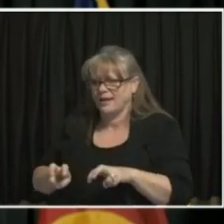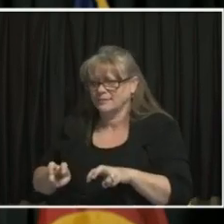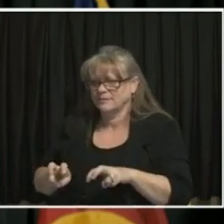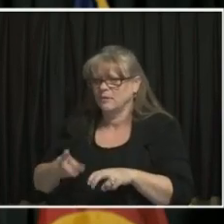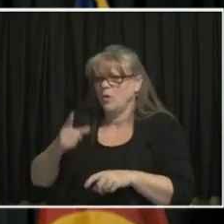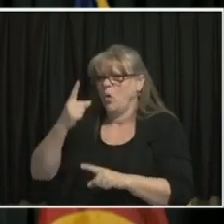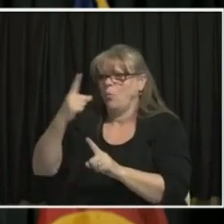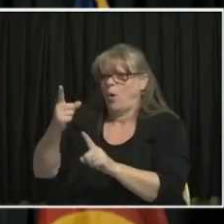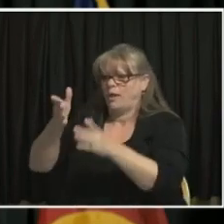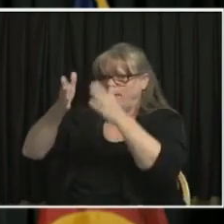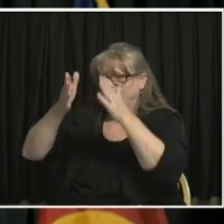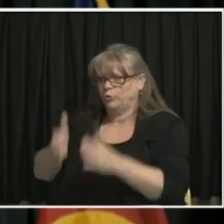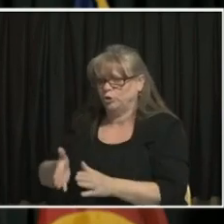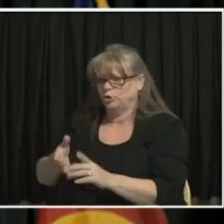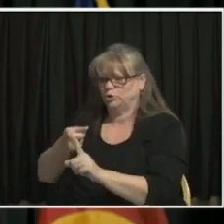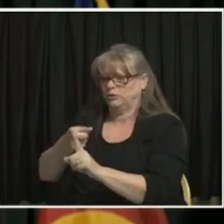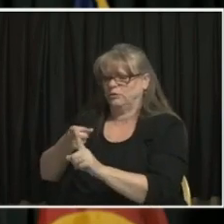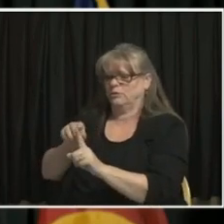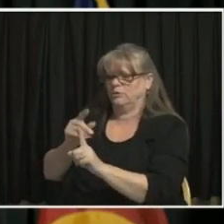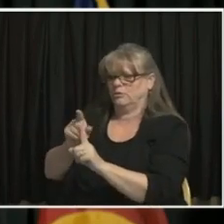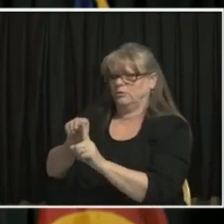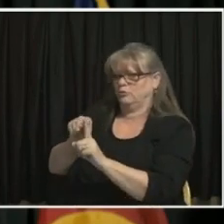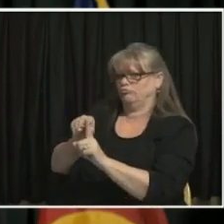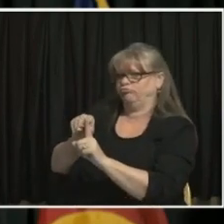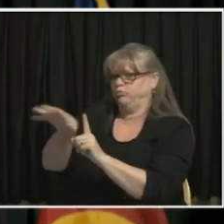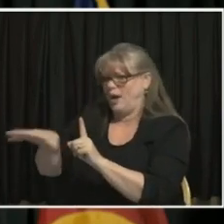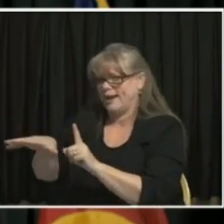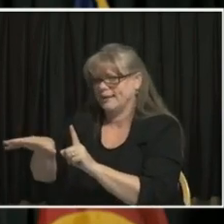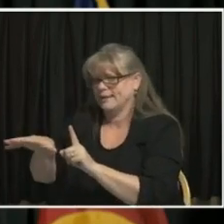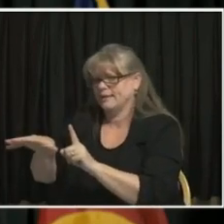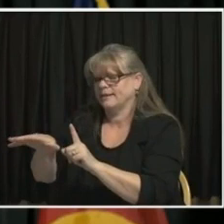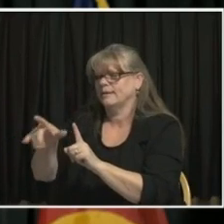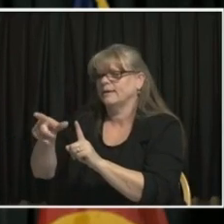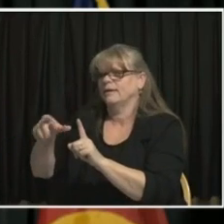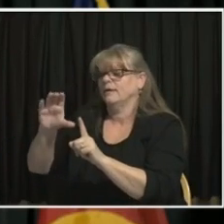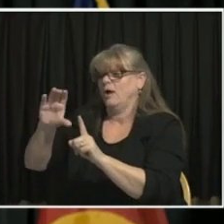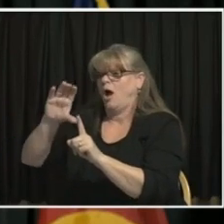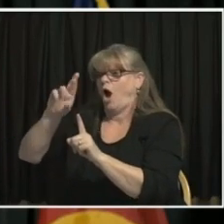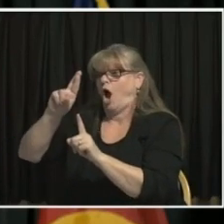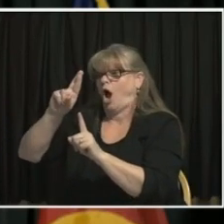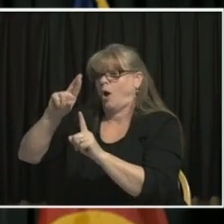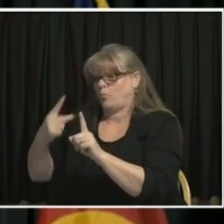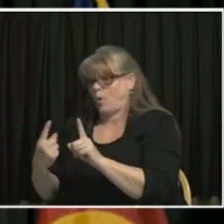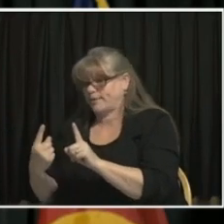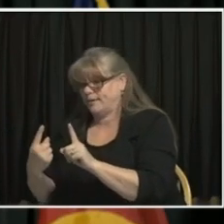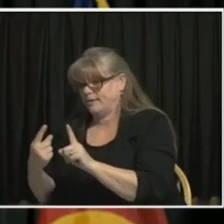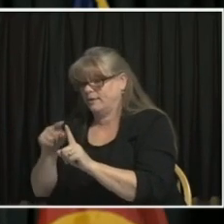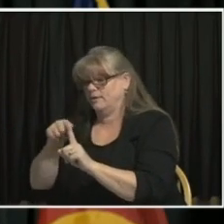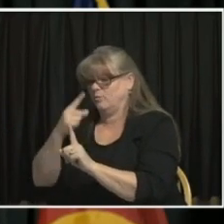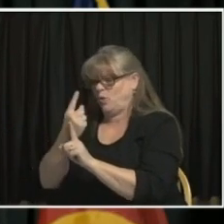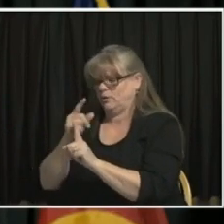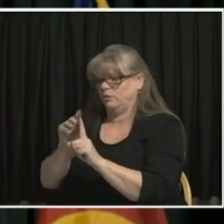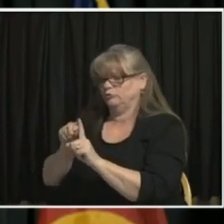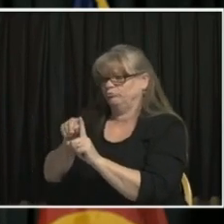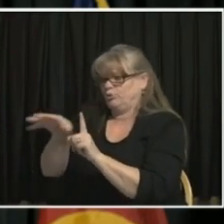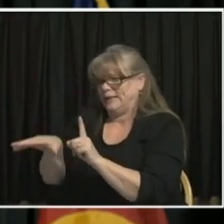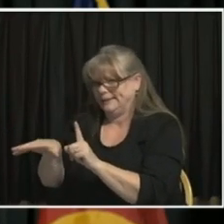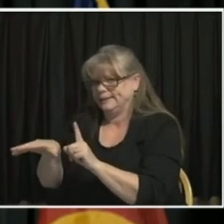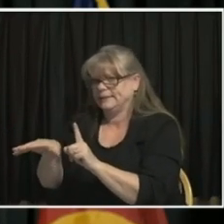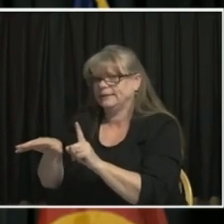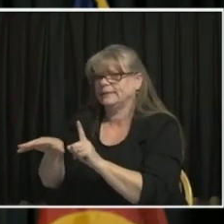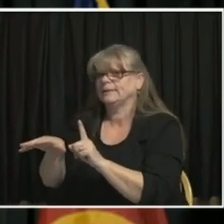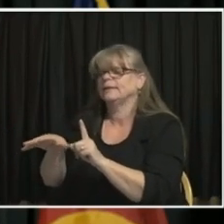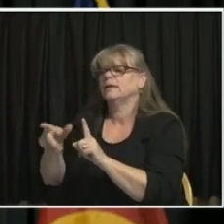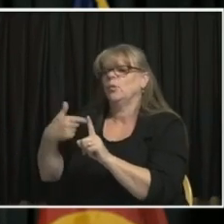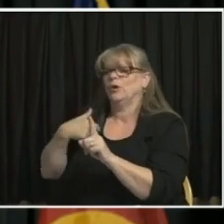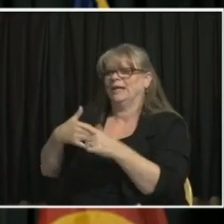was around 1, 0.9 to 1. I mean, every person who had the virus gave it to about 0.9 to 1. We still need to be in